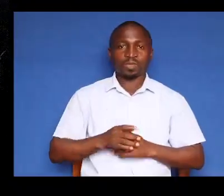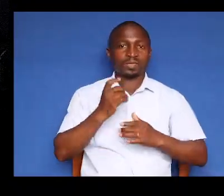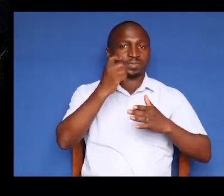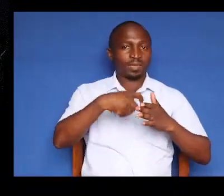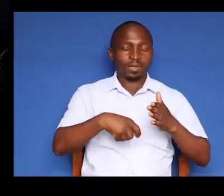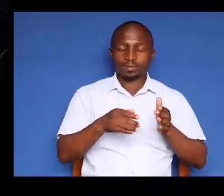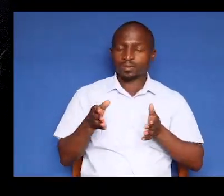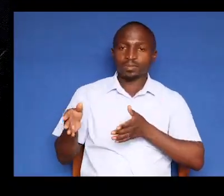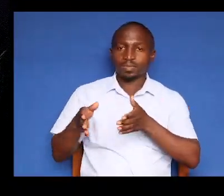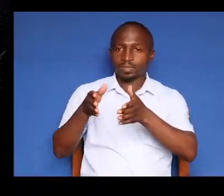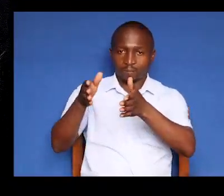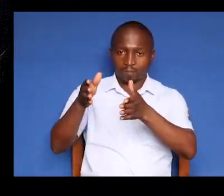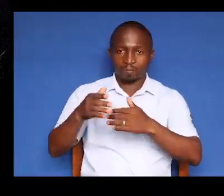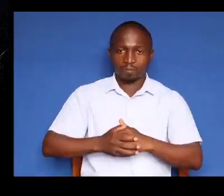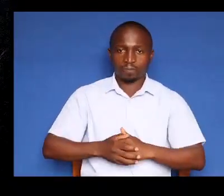tax system.